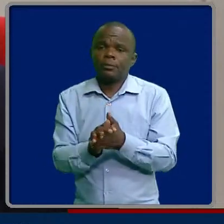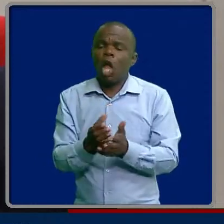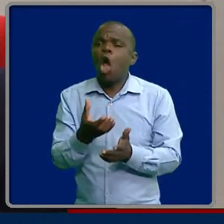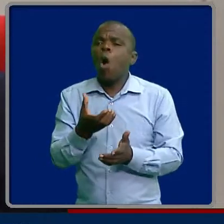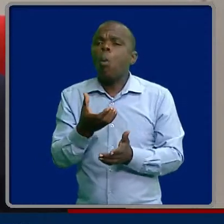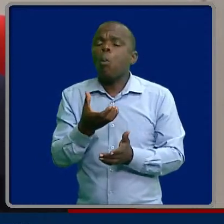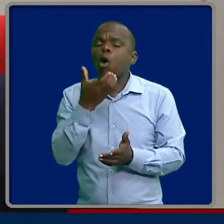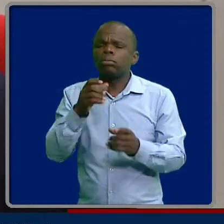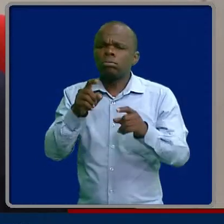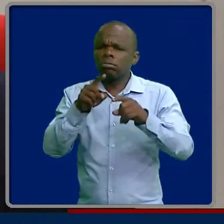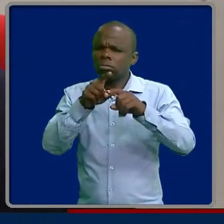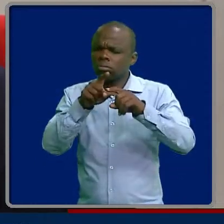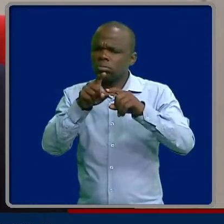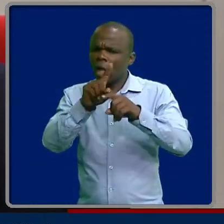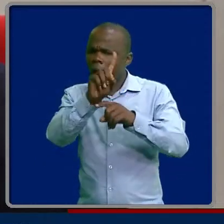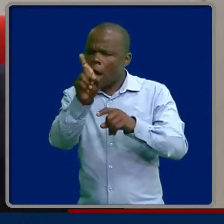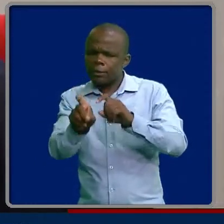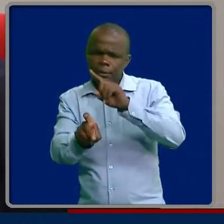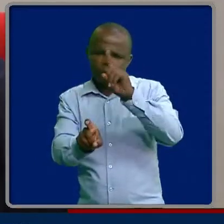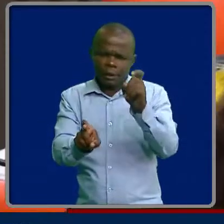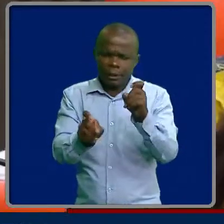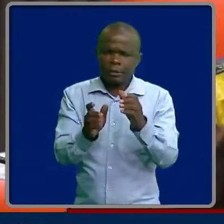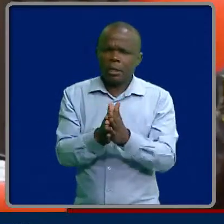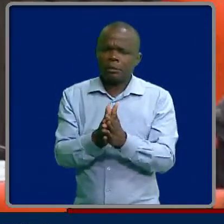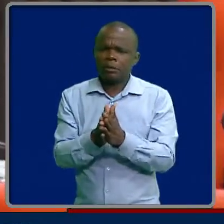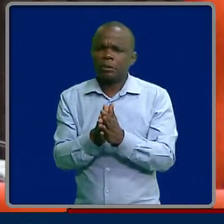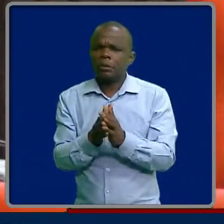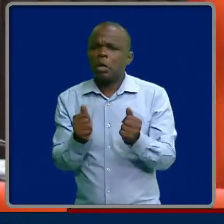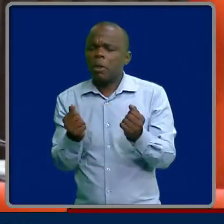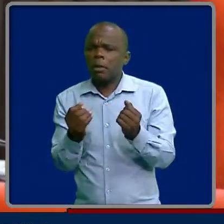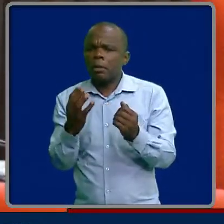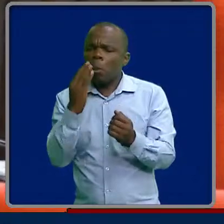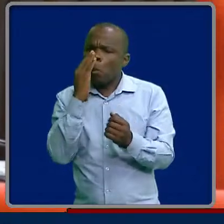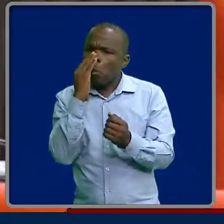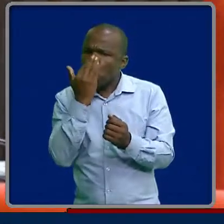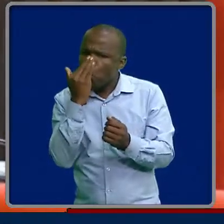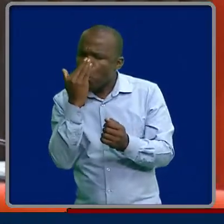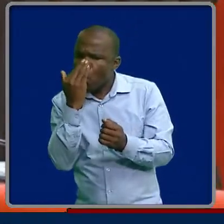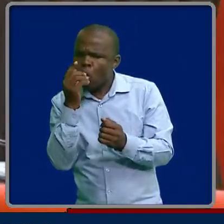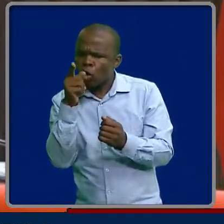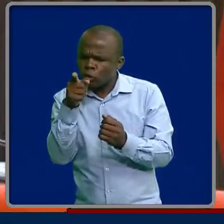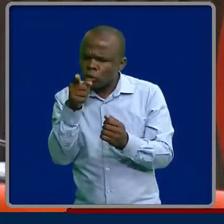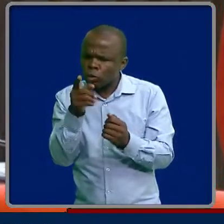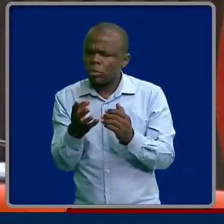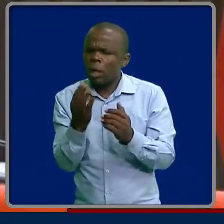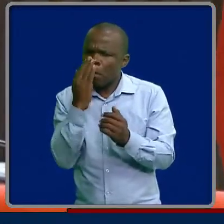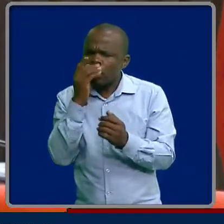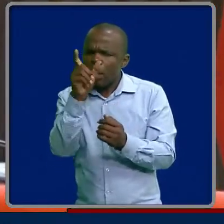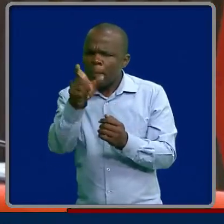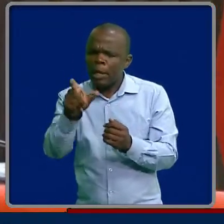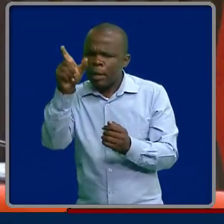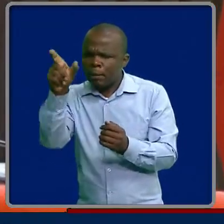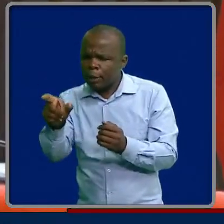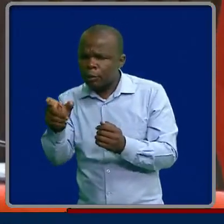questions about whether criminal cases will also be covered under the legal aid program.